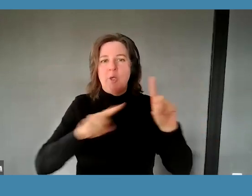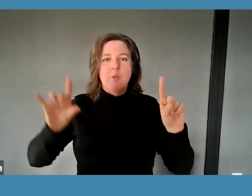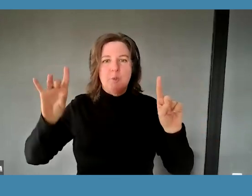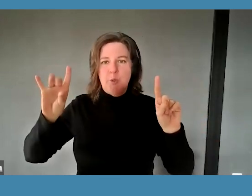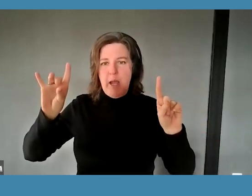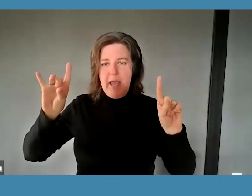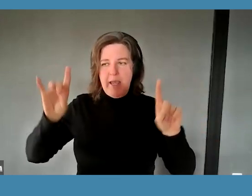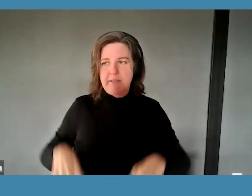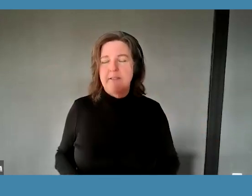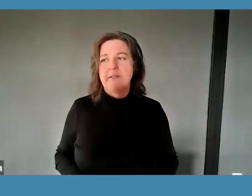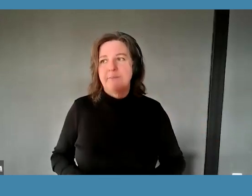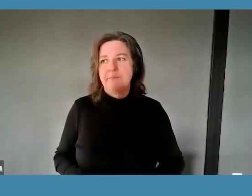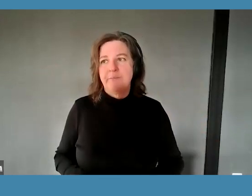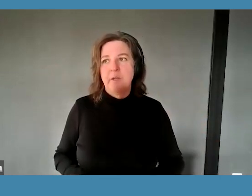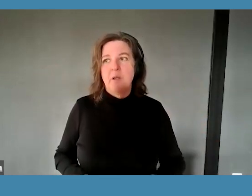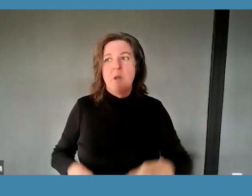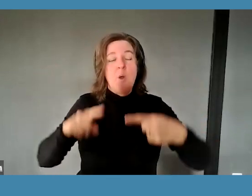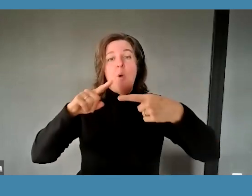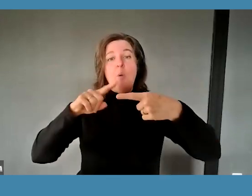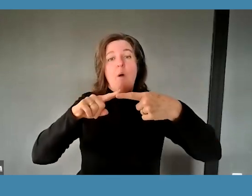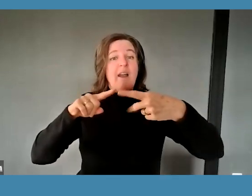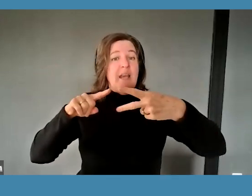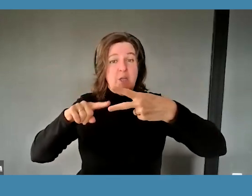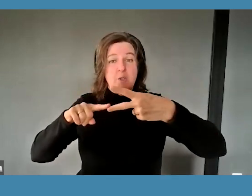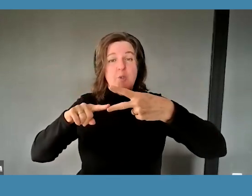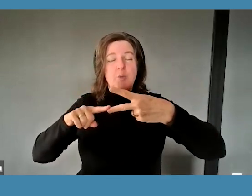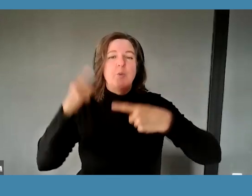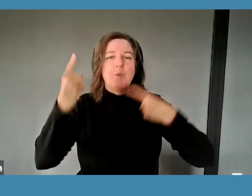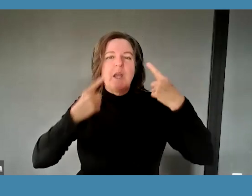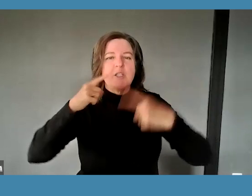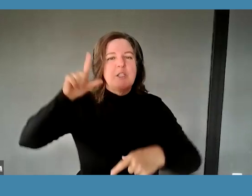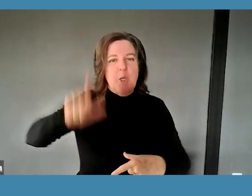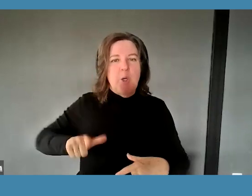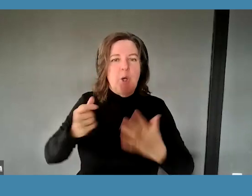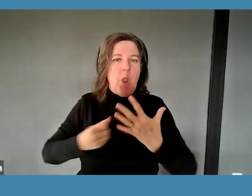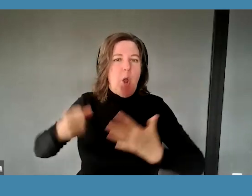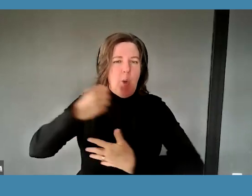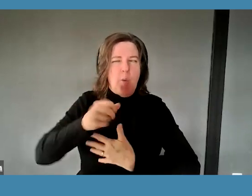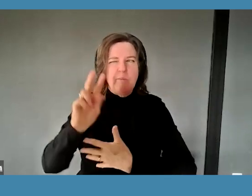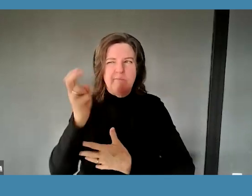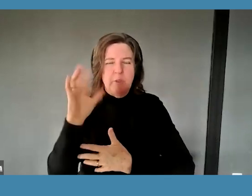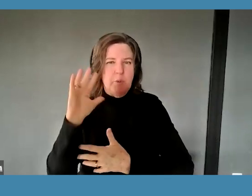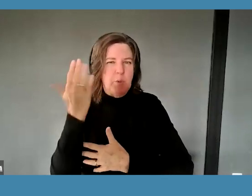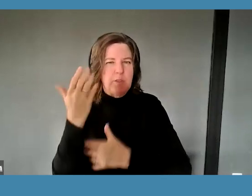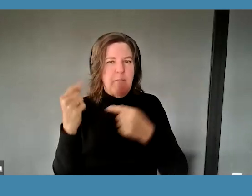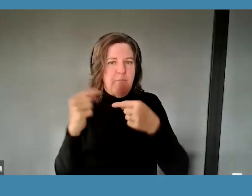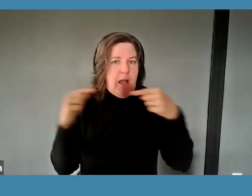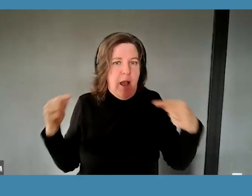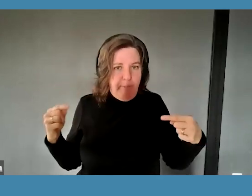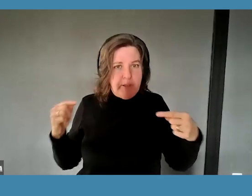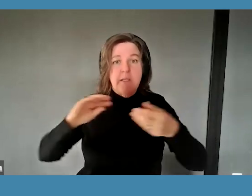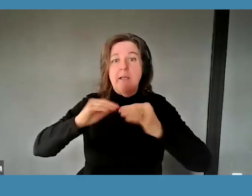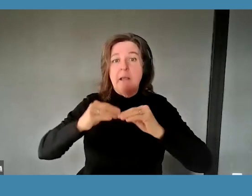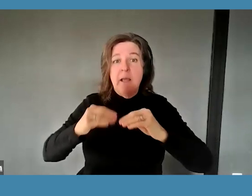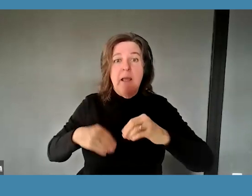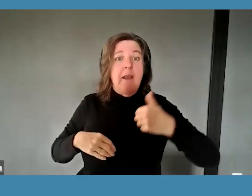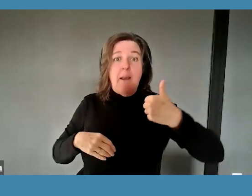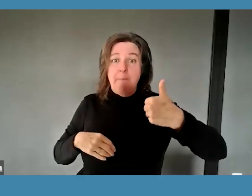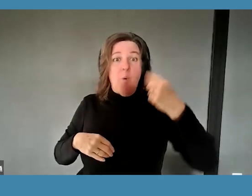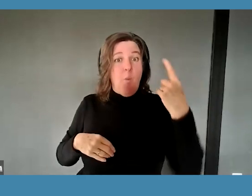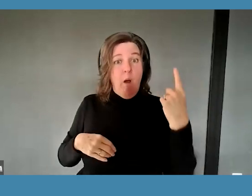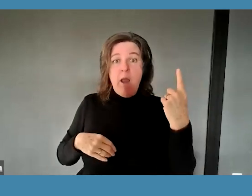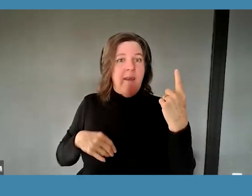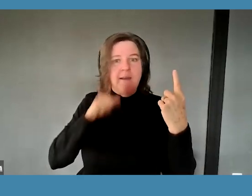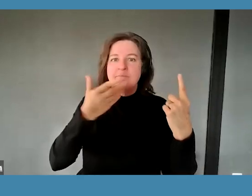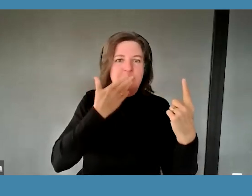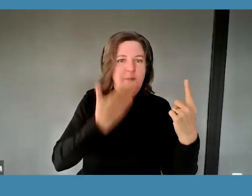the ranks 1 and 2 are considered low priority. So this is kind of a reverse list. Being number 1 is not good. You are